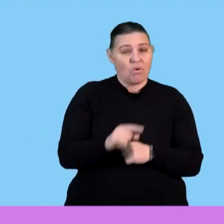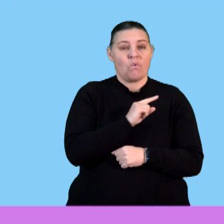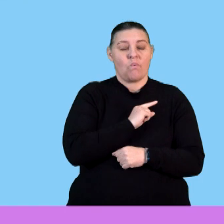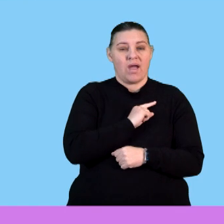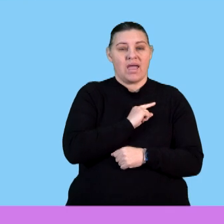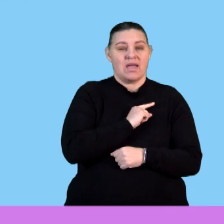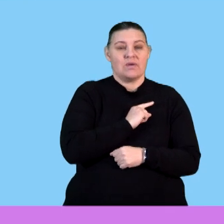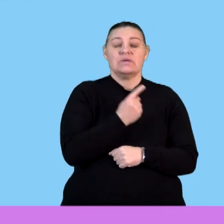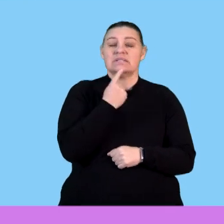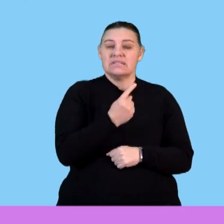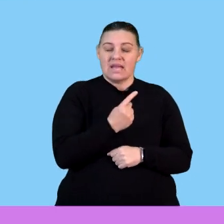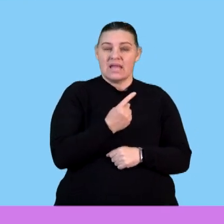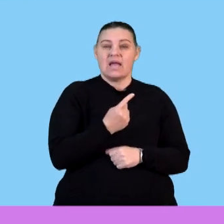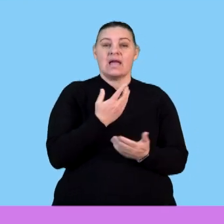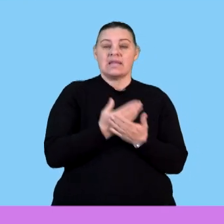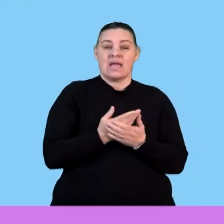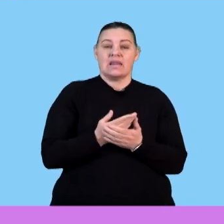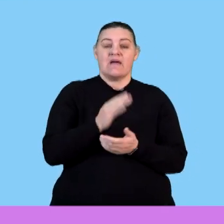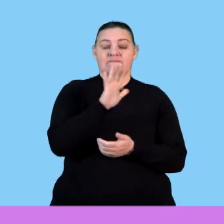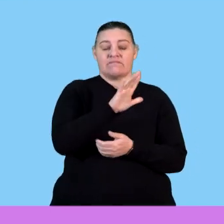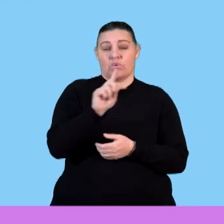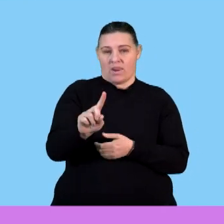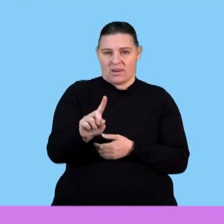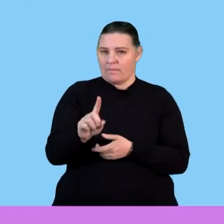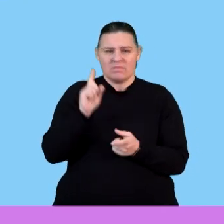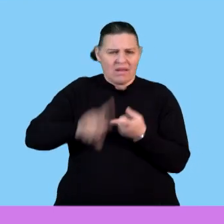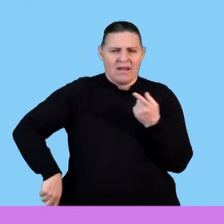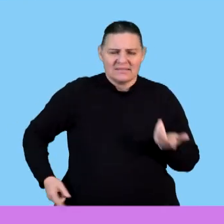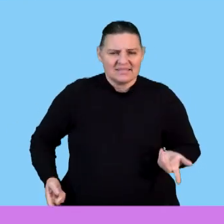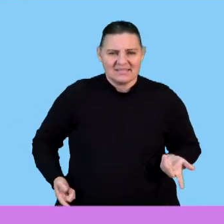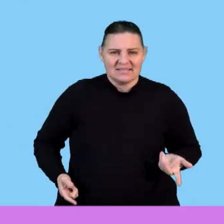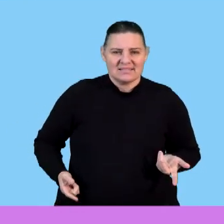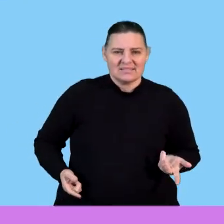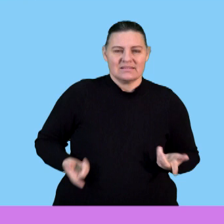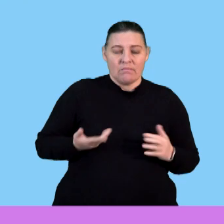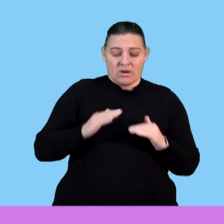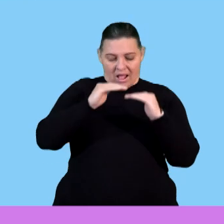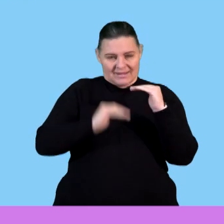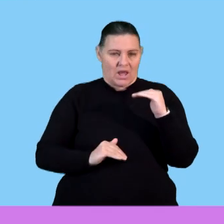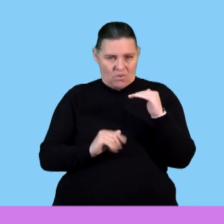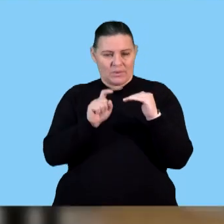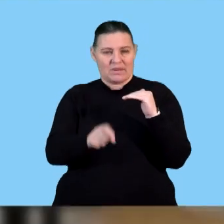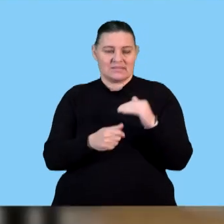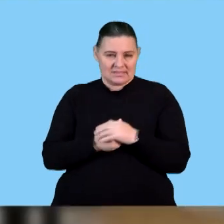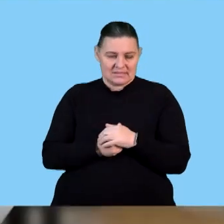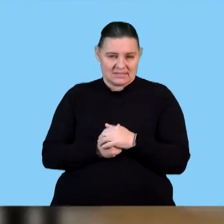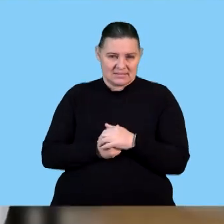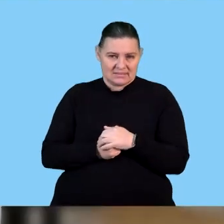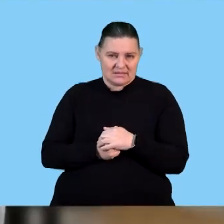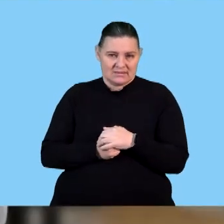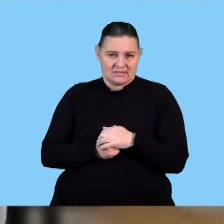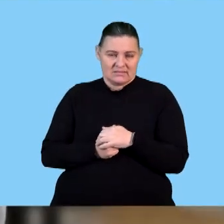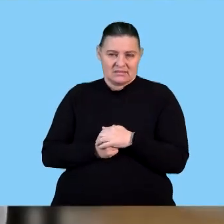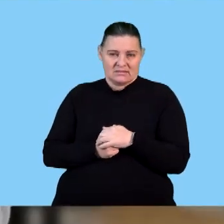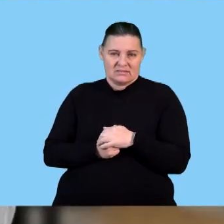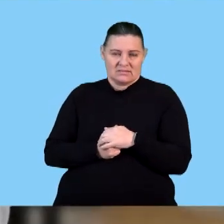it's 51, that's mathematically correct because the 9 would round the 1 up. However, if we did